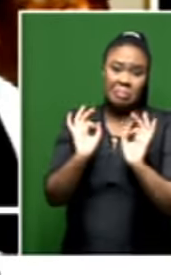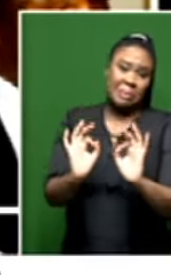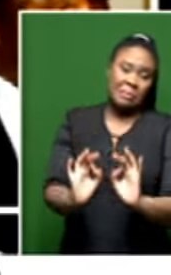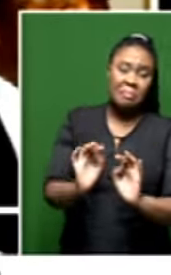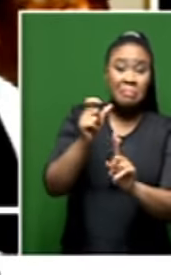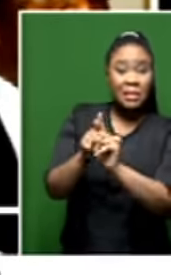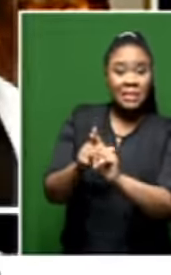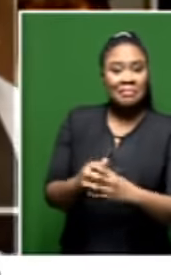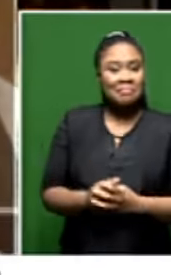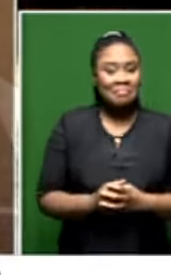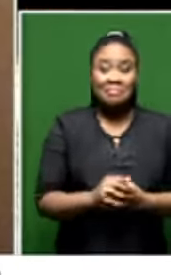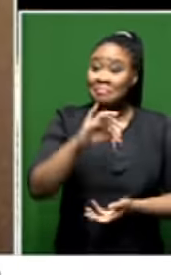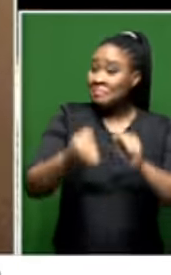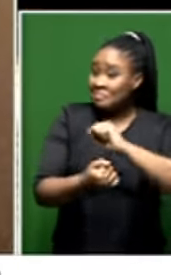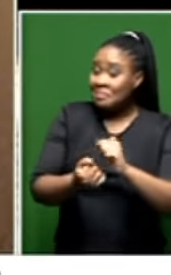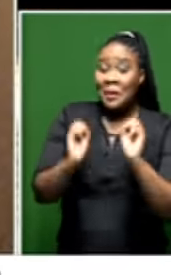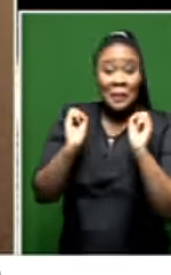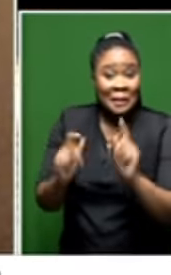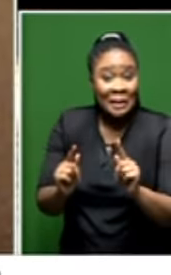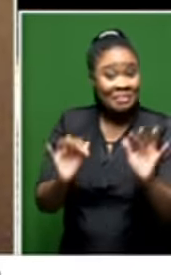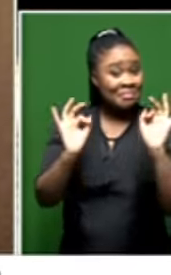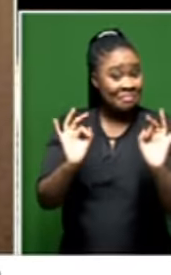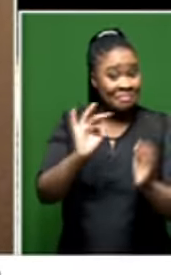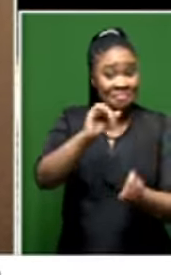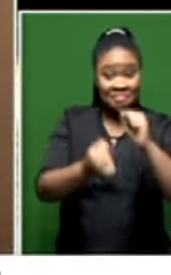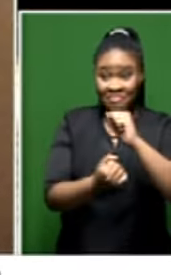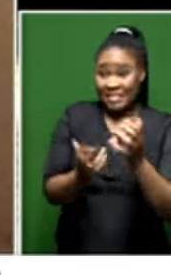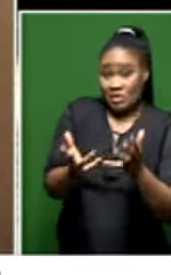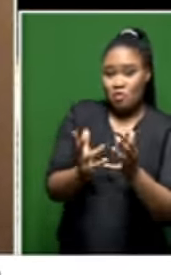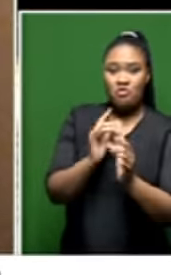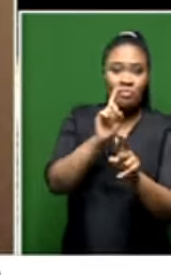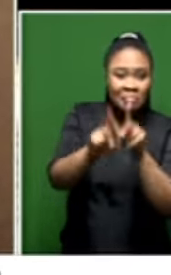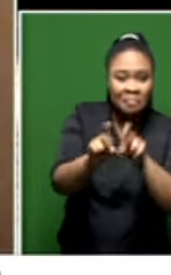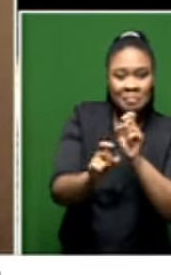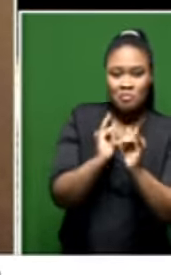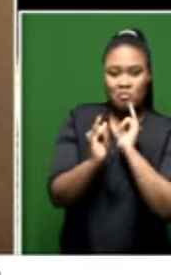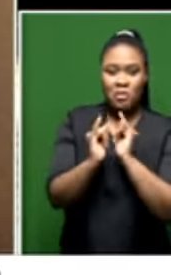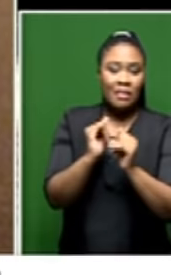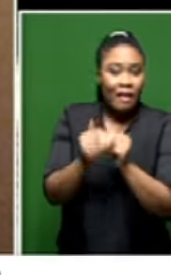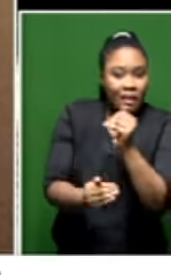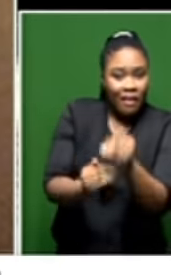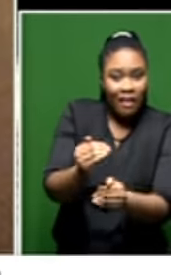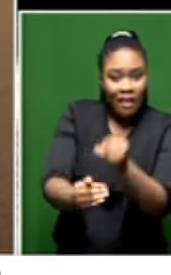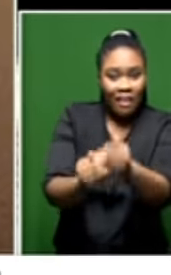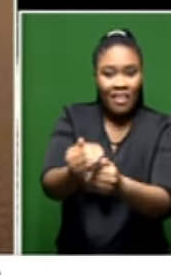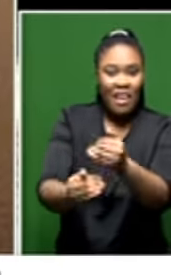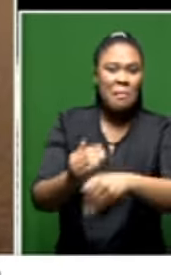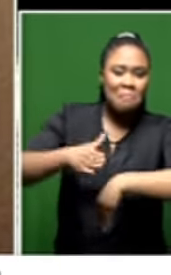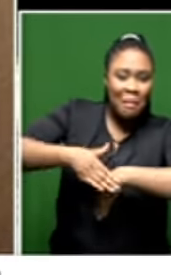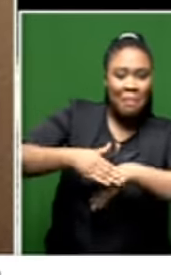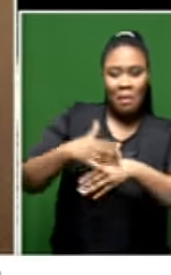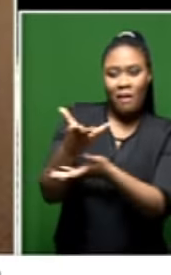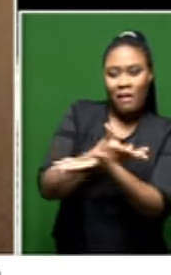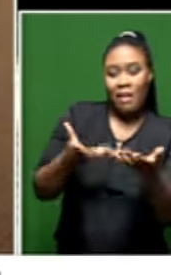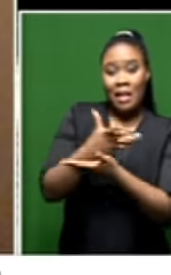All right. We leave it there. Thank you so much. Well, this is the process. I know that we're going to have a lot more conversations as these interviews carry on. So 1st